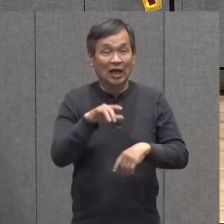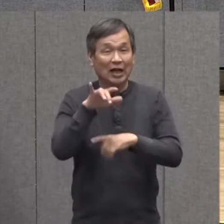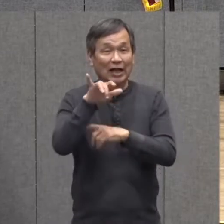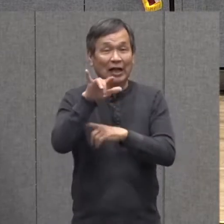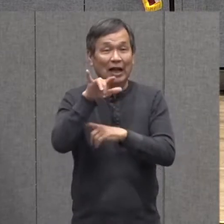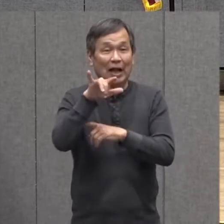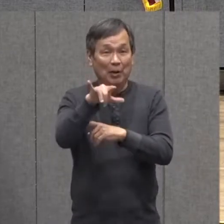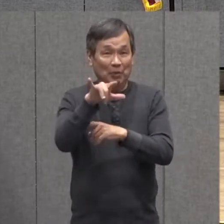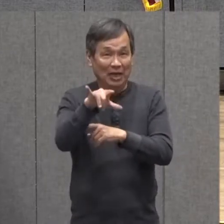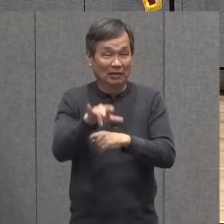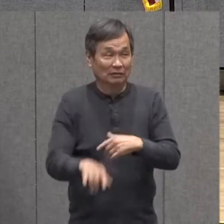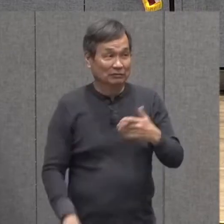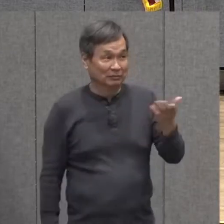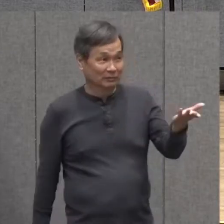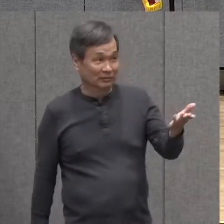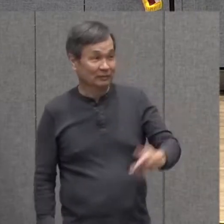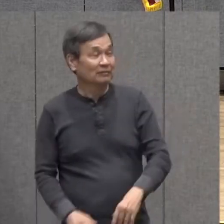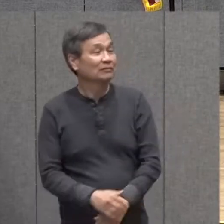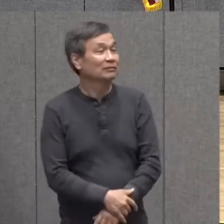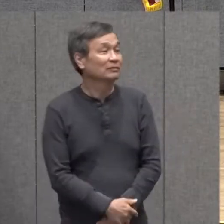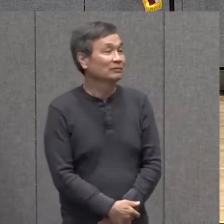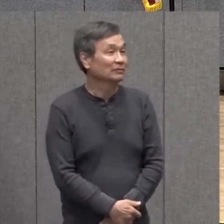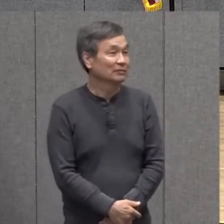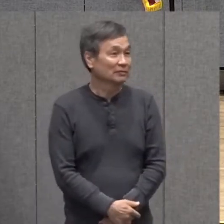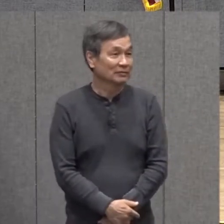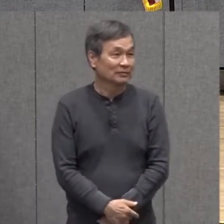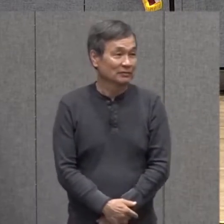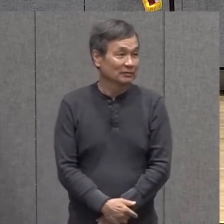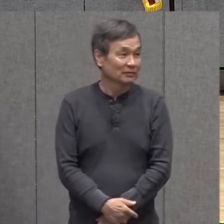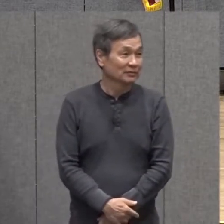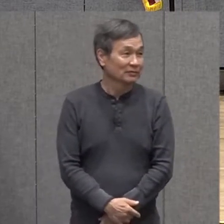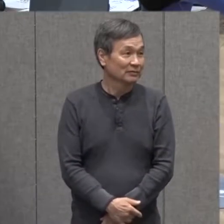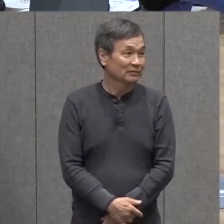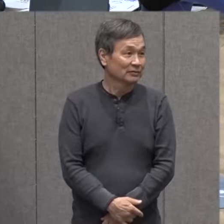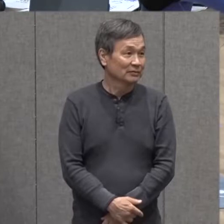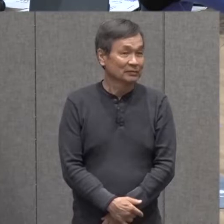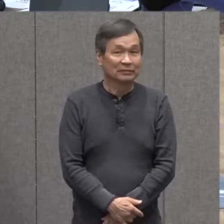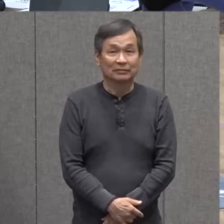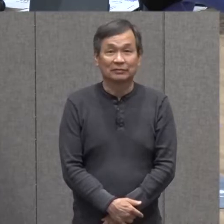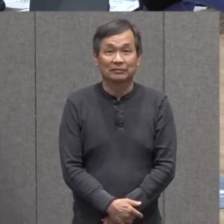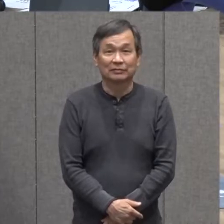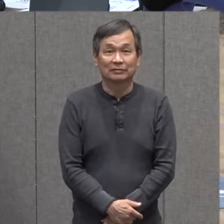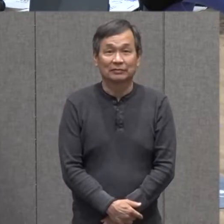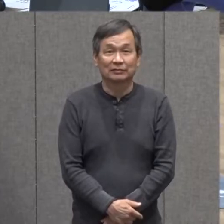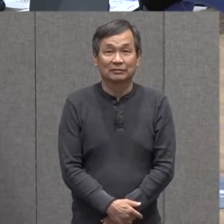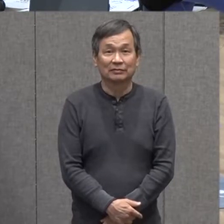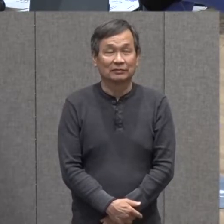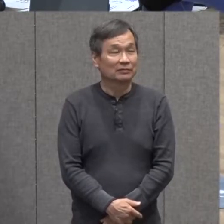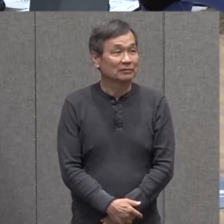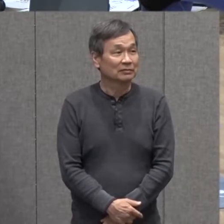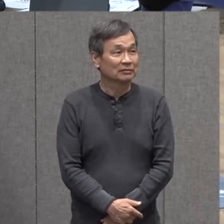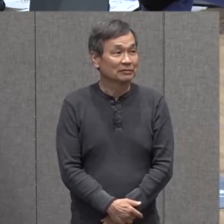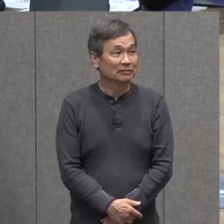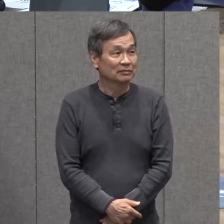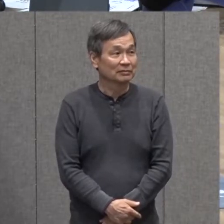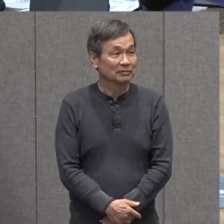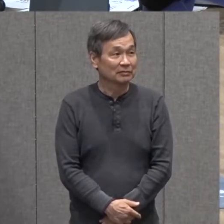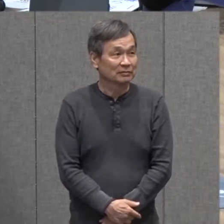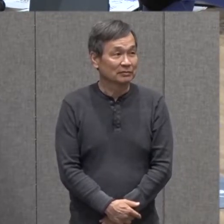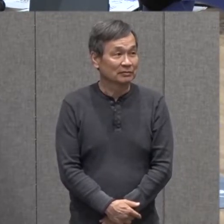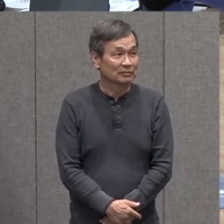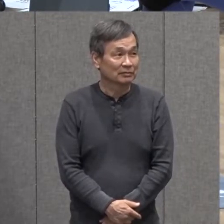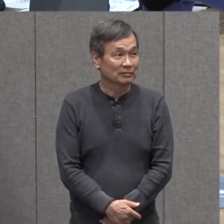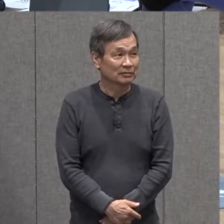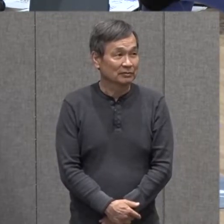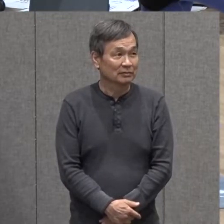brazos. arms. Levantando el pie izquierdo como un avión. Job, everybody. ¡Ay!